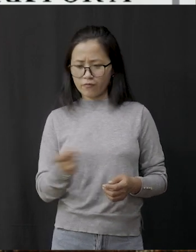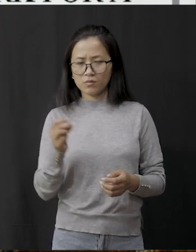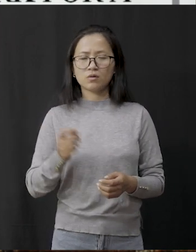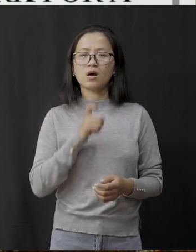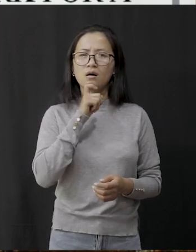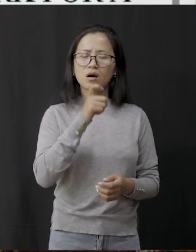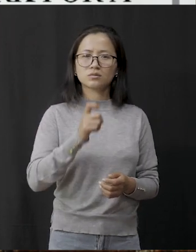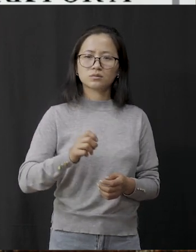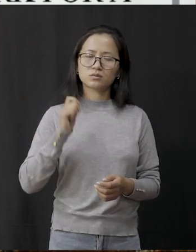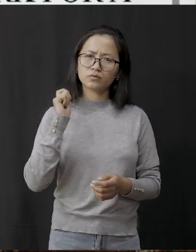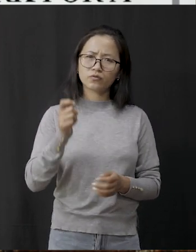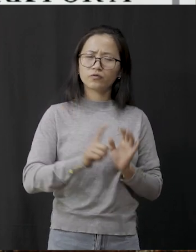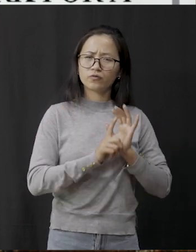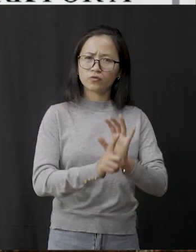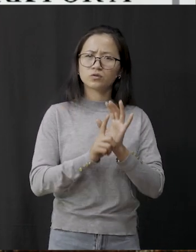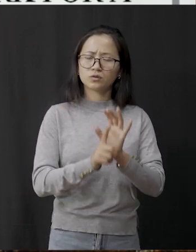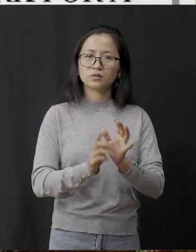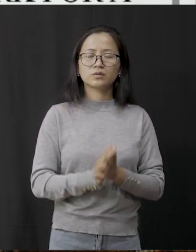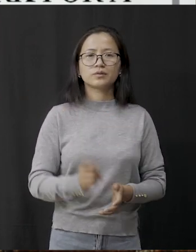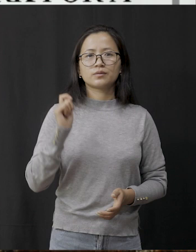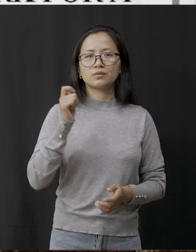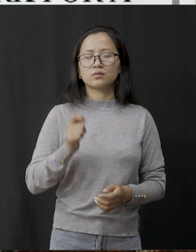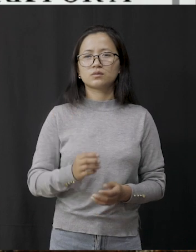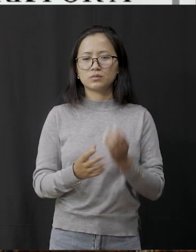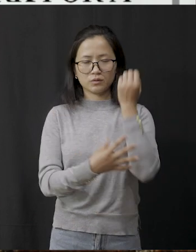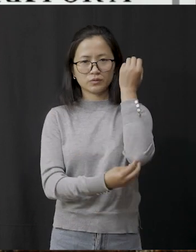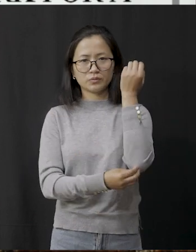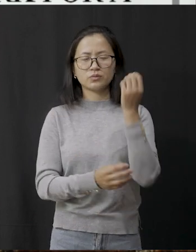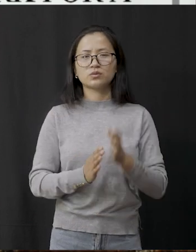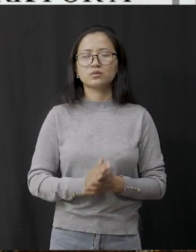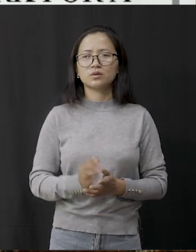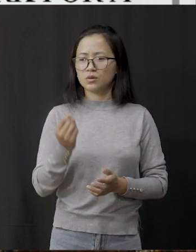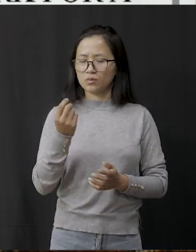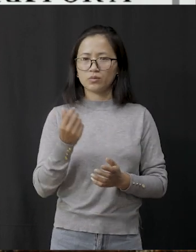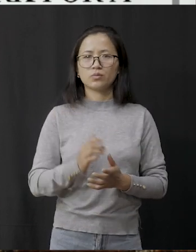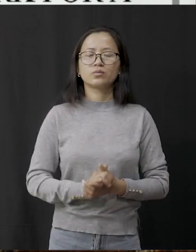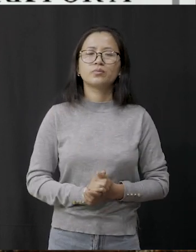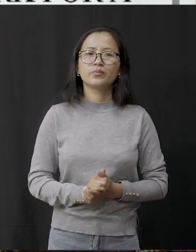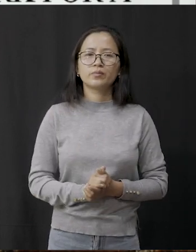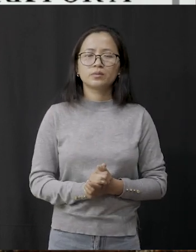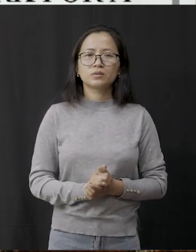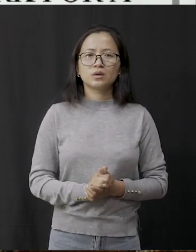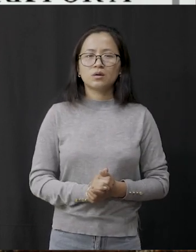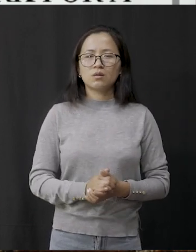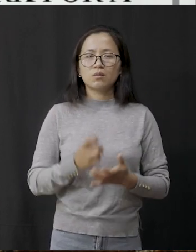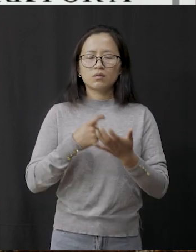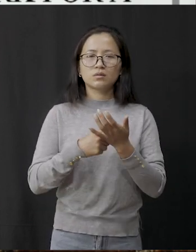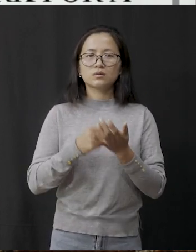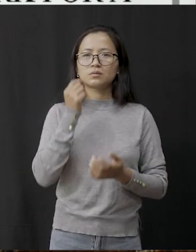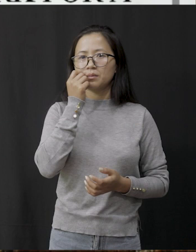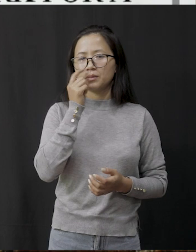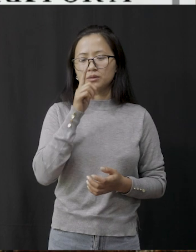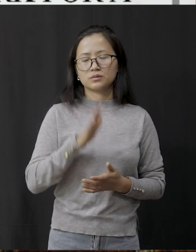because of poverty, because the parents are very poor or the parents are